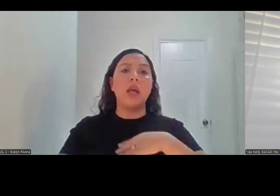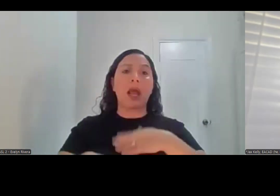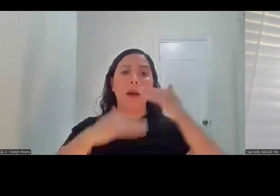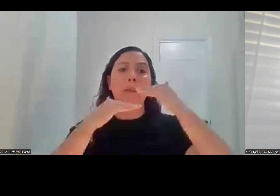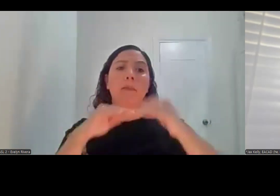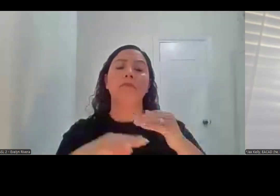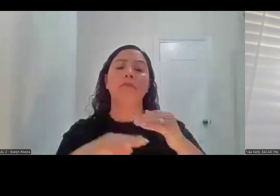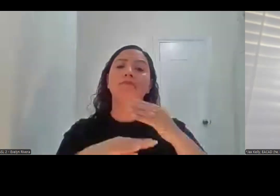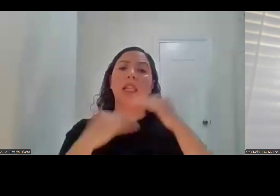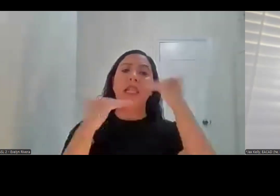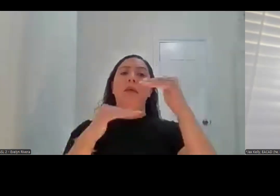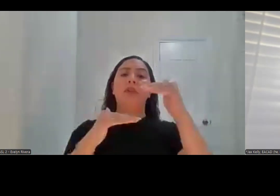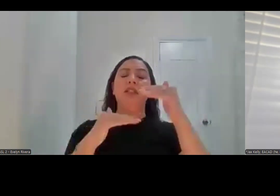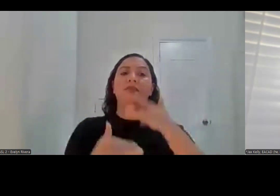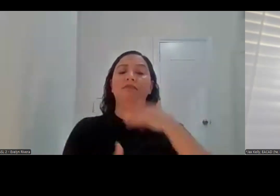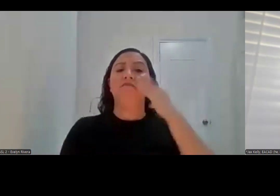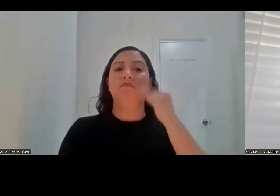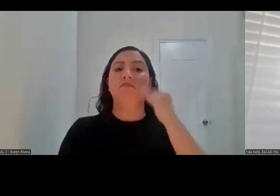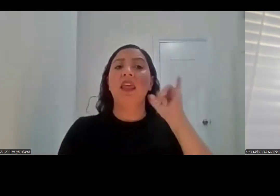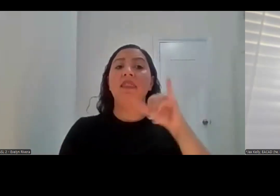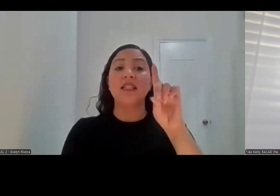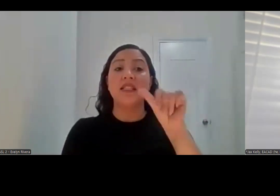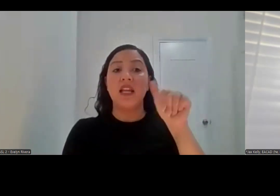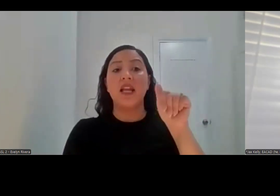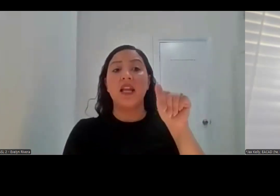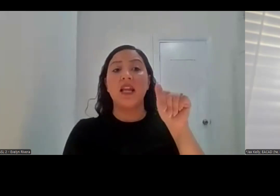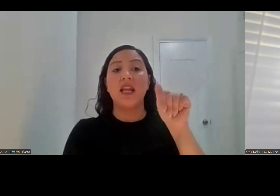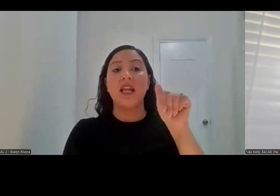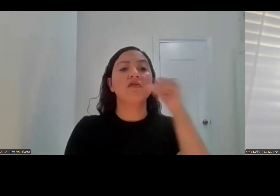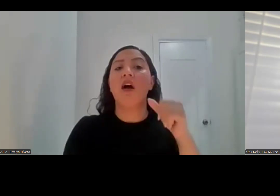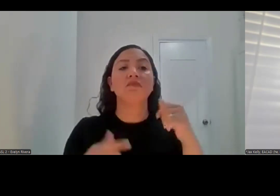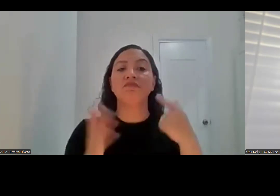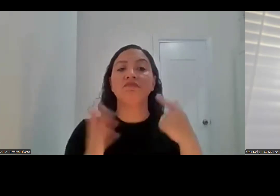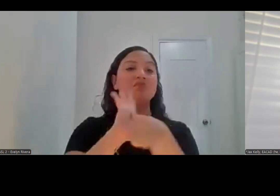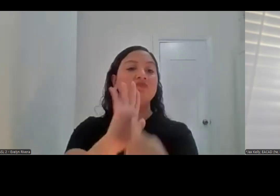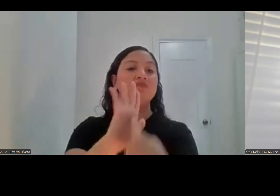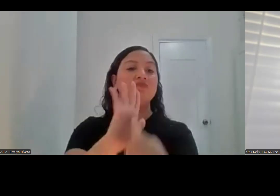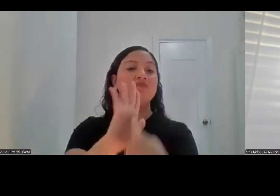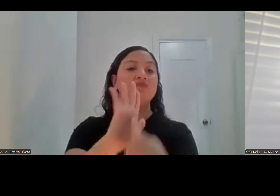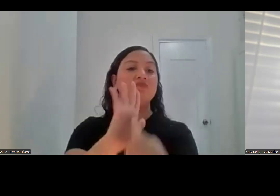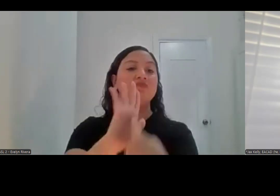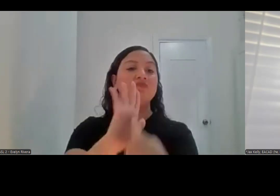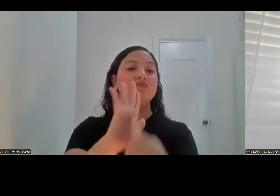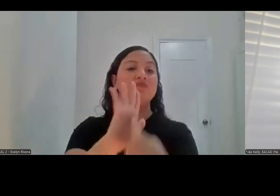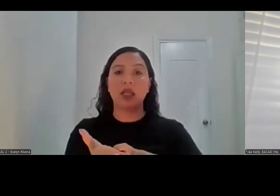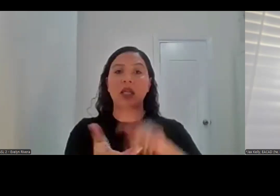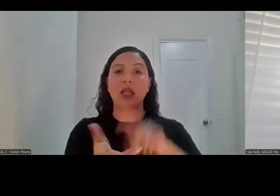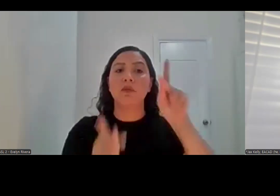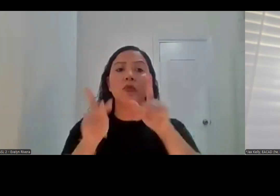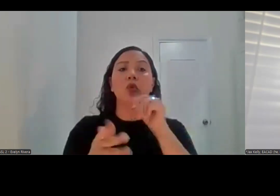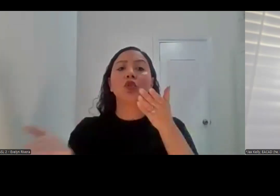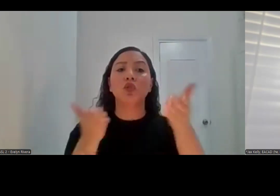not reveal. I also want to recognize and welcome the many new members who have been invited to serve on this committee. The